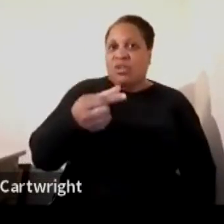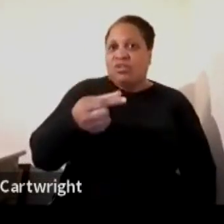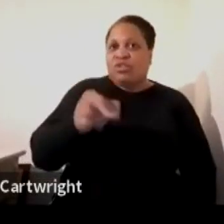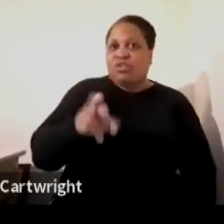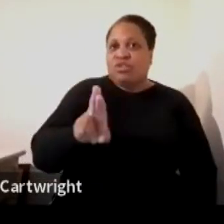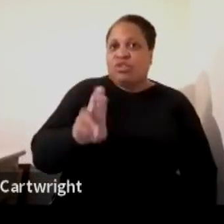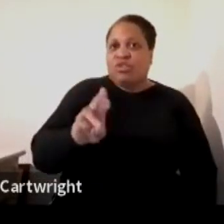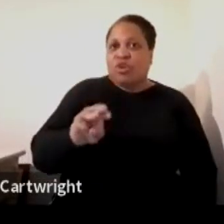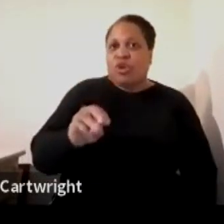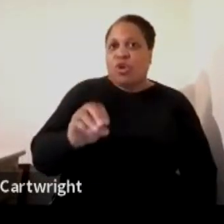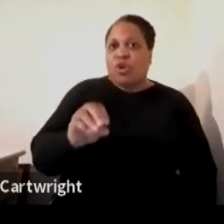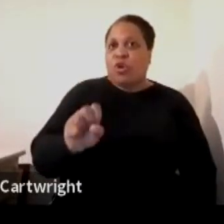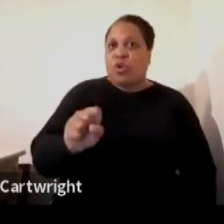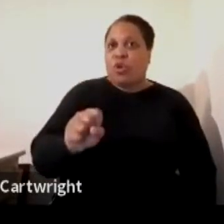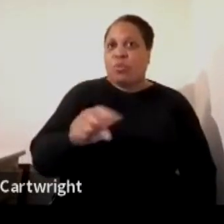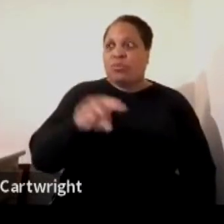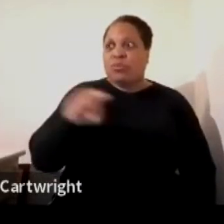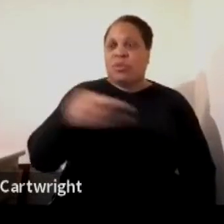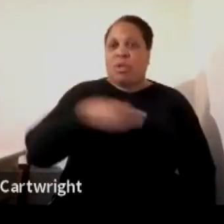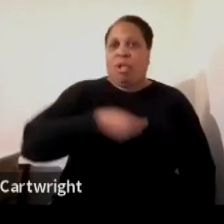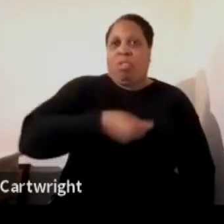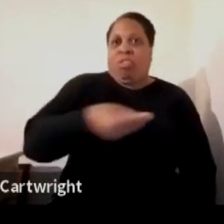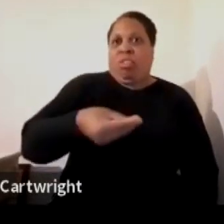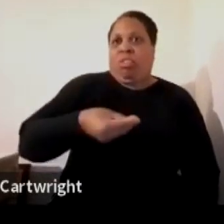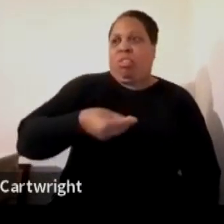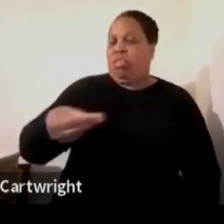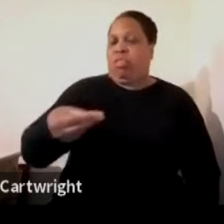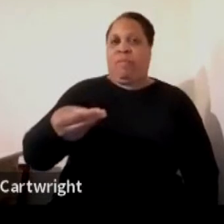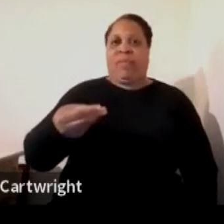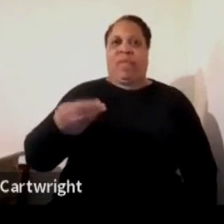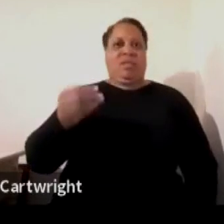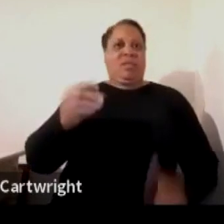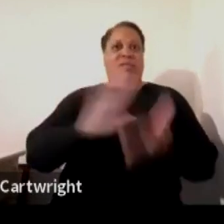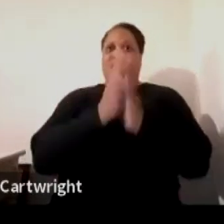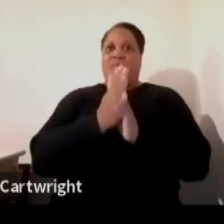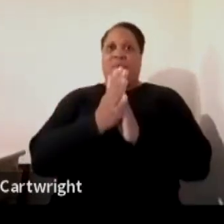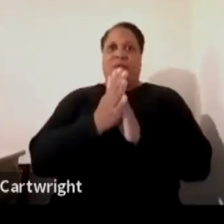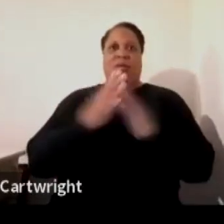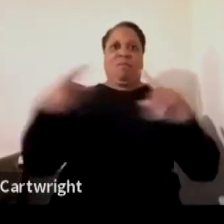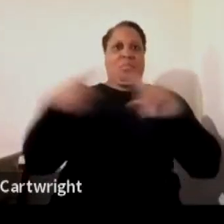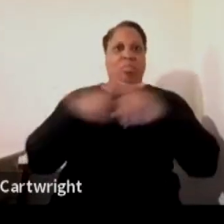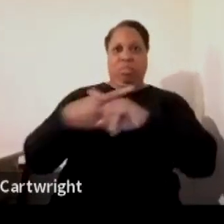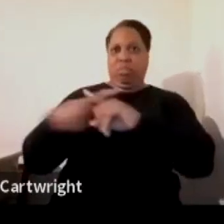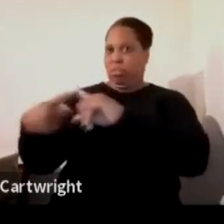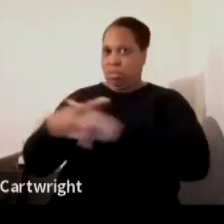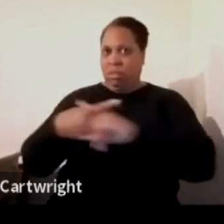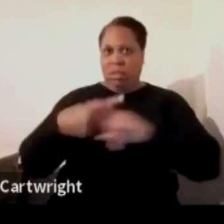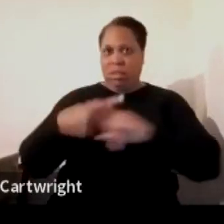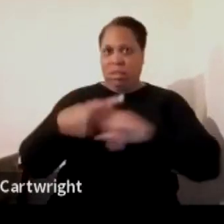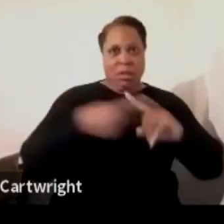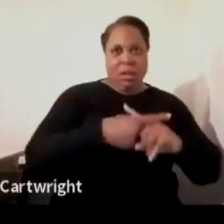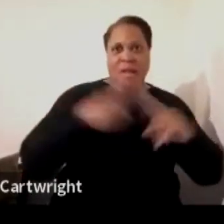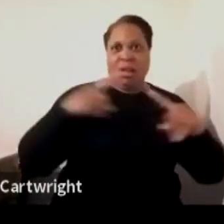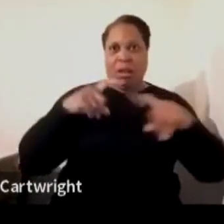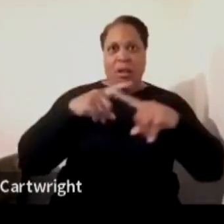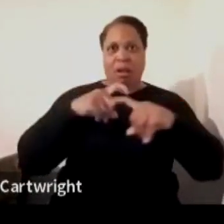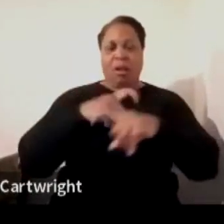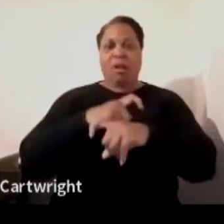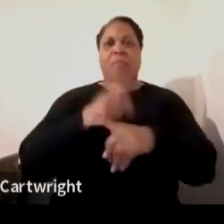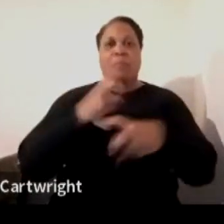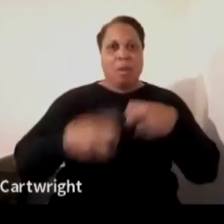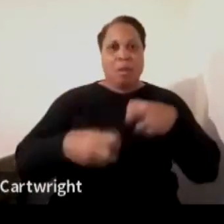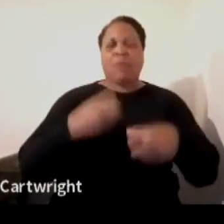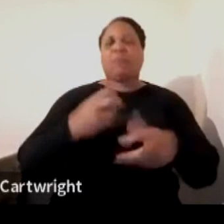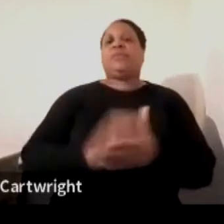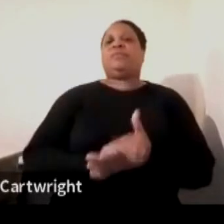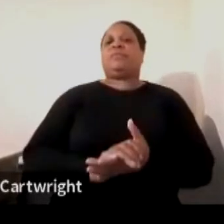may then end up developing serious complications. Adoranka, if Yes. I may, I would just say that a